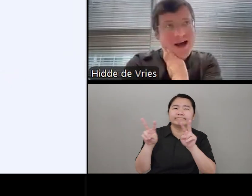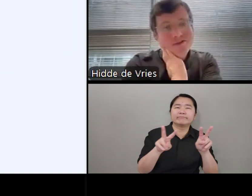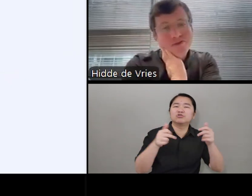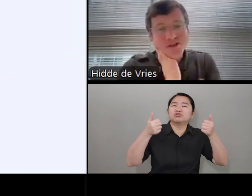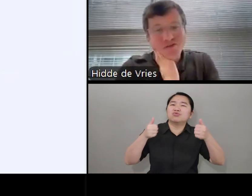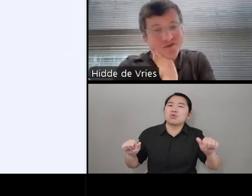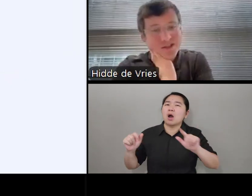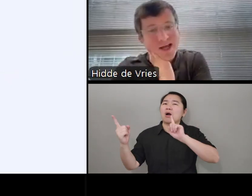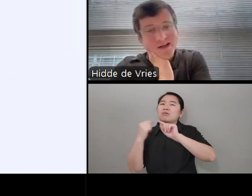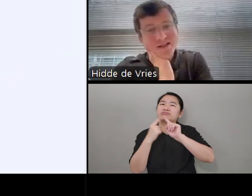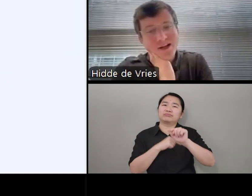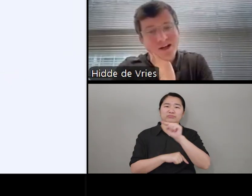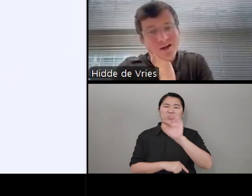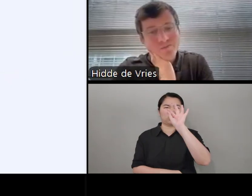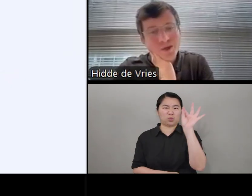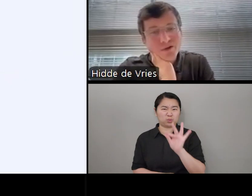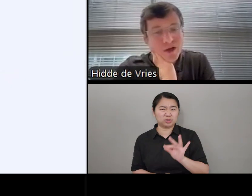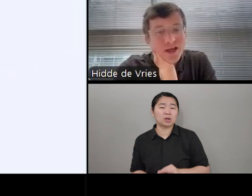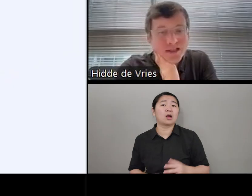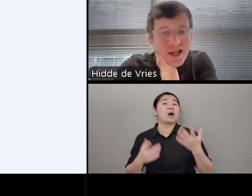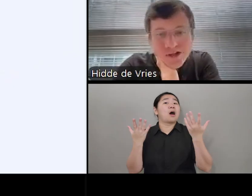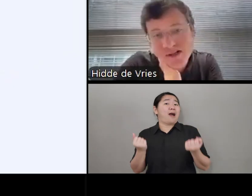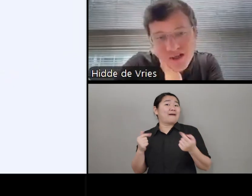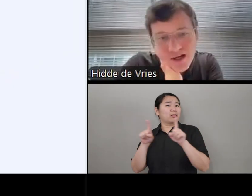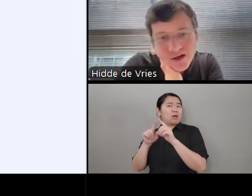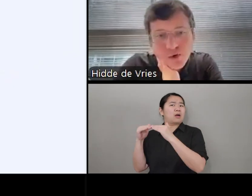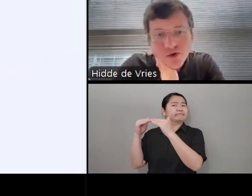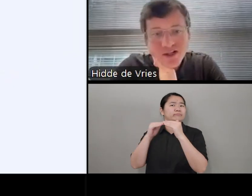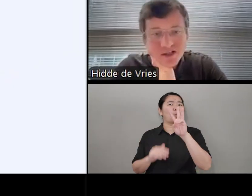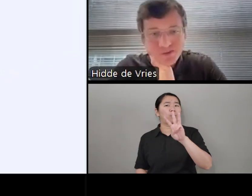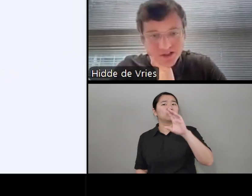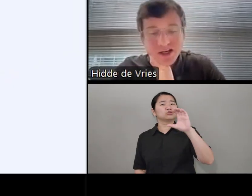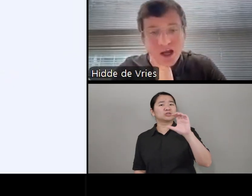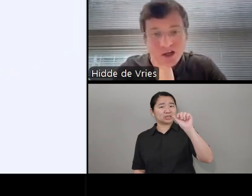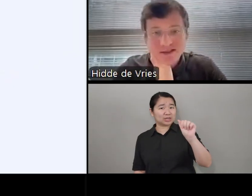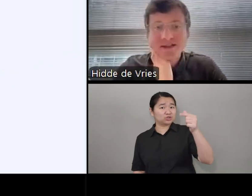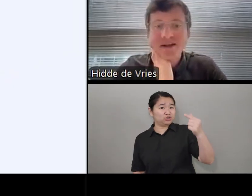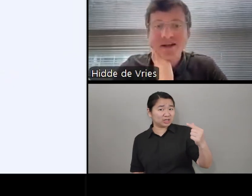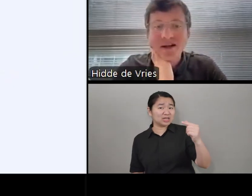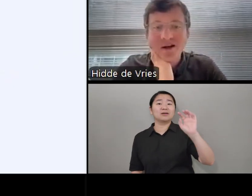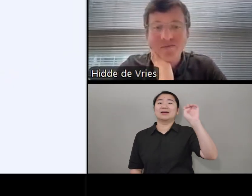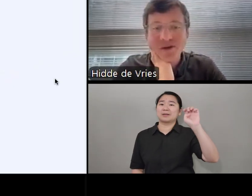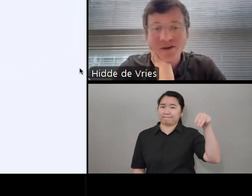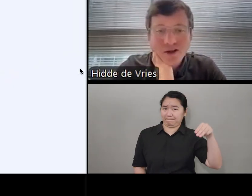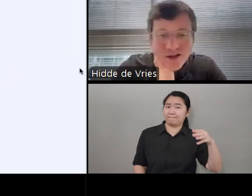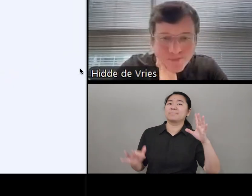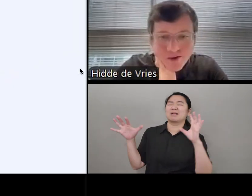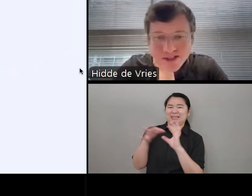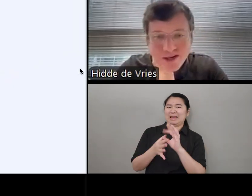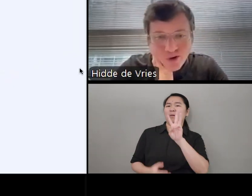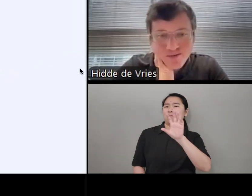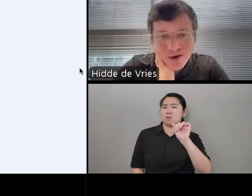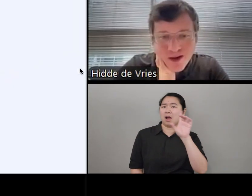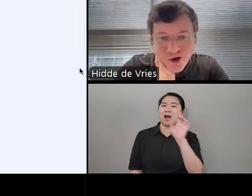We have a bunch of different standards. The WCAG standard, Web Content Accessibility Guidelines, not EM, that